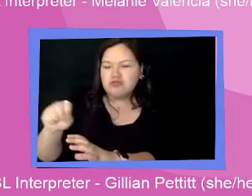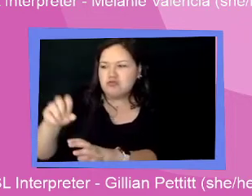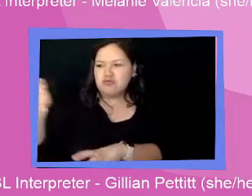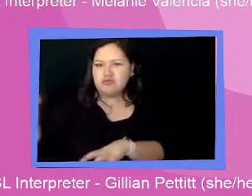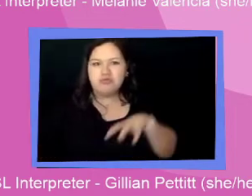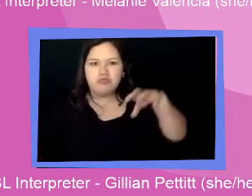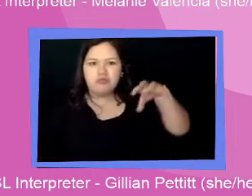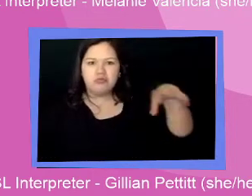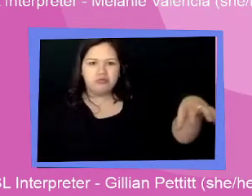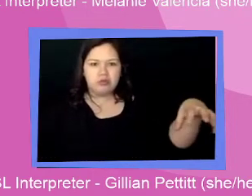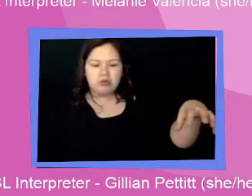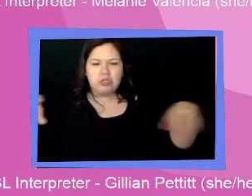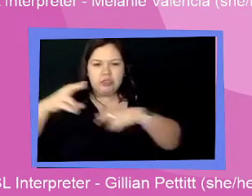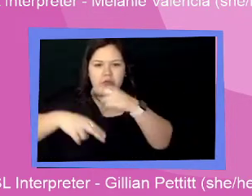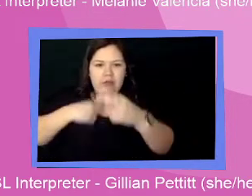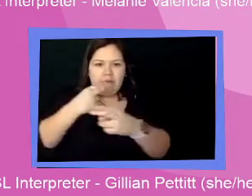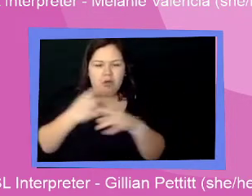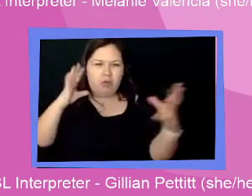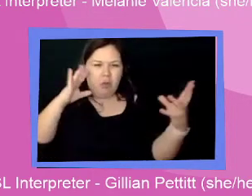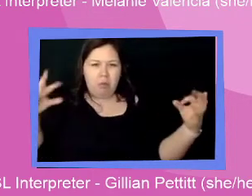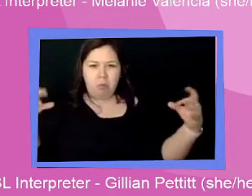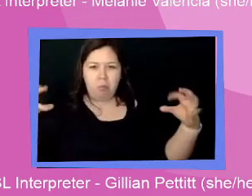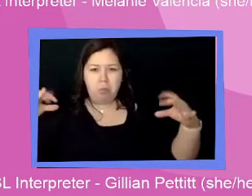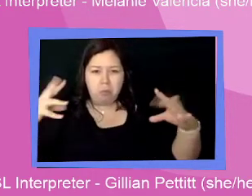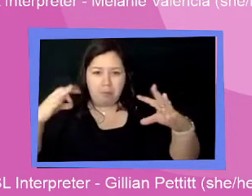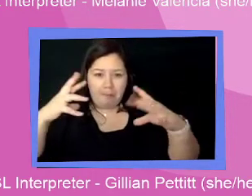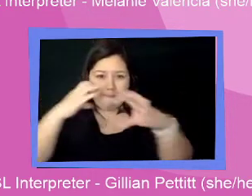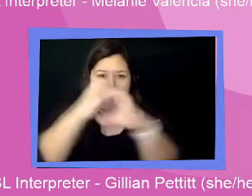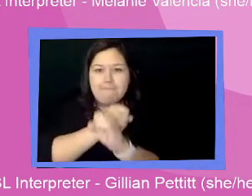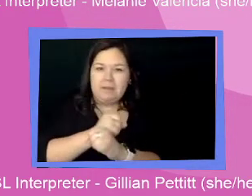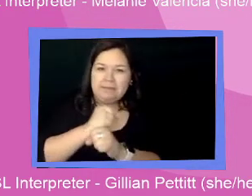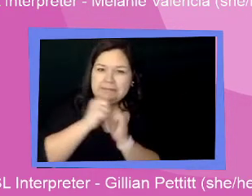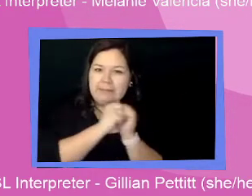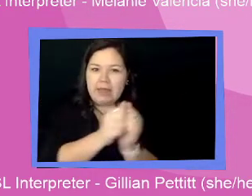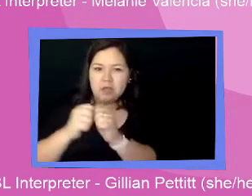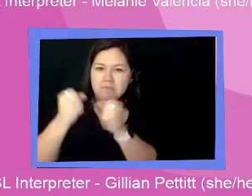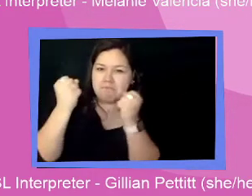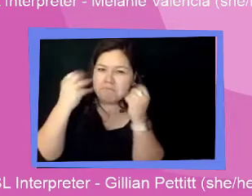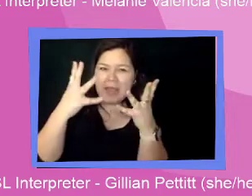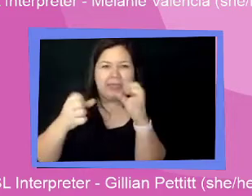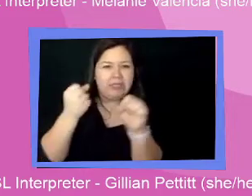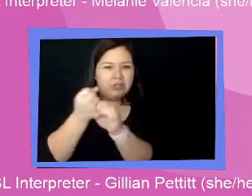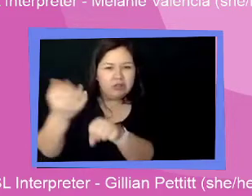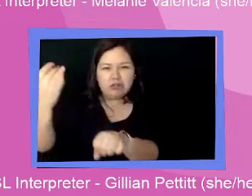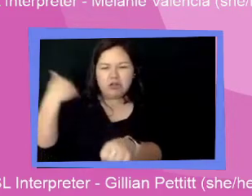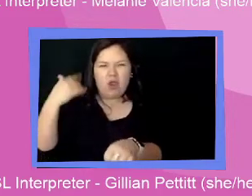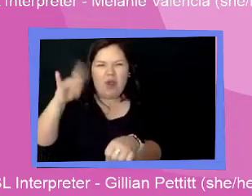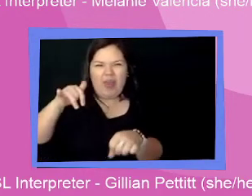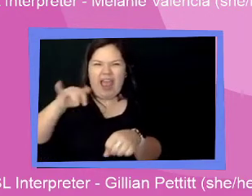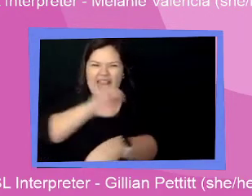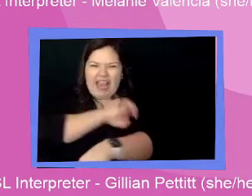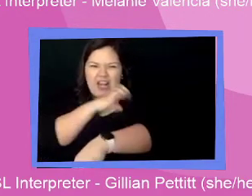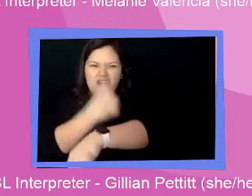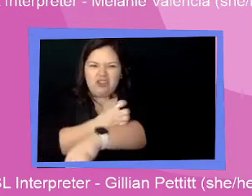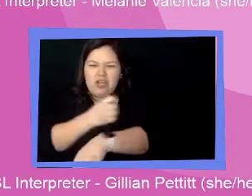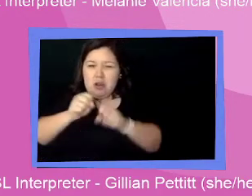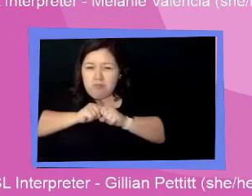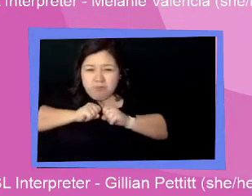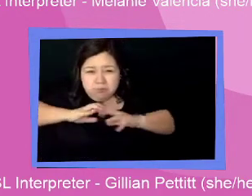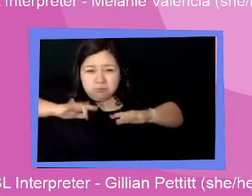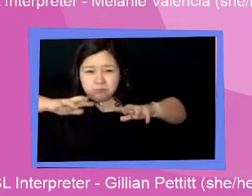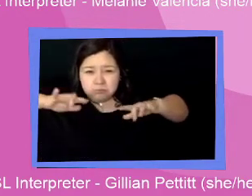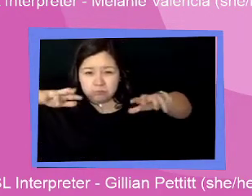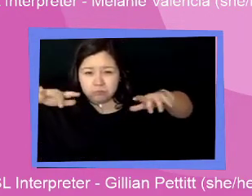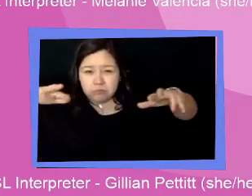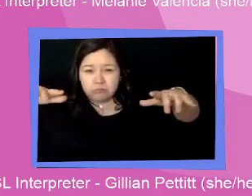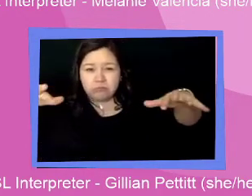of the universe collapsed into each other millions of years ago and released the energy of a million billion suns into the